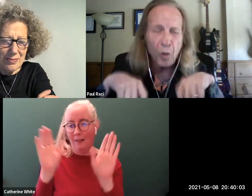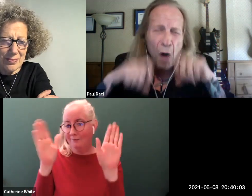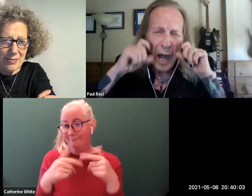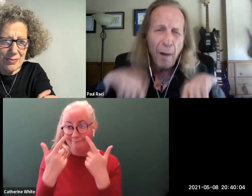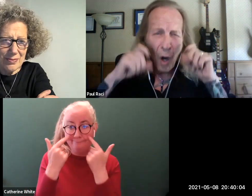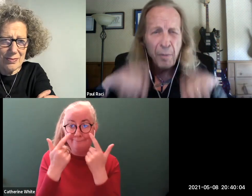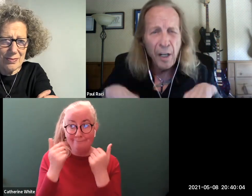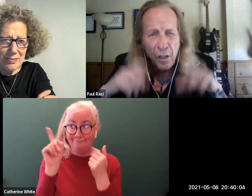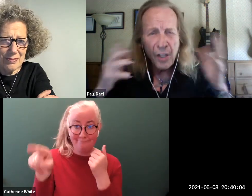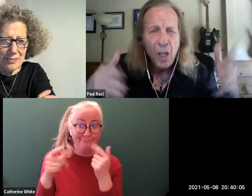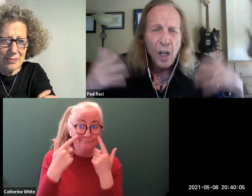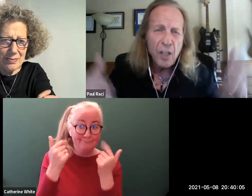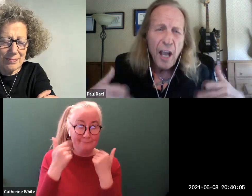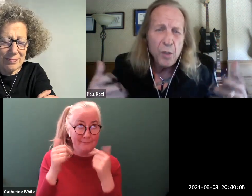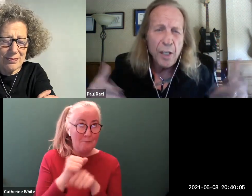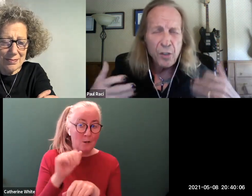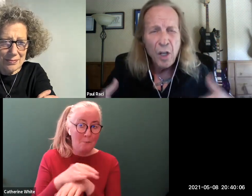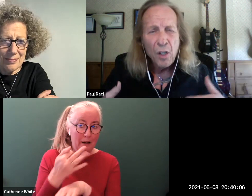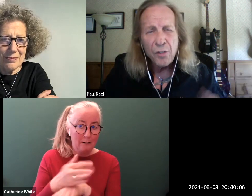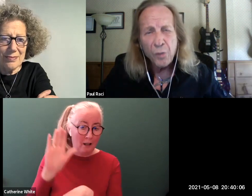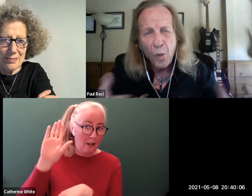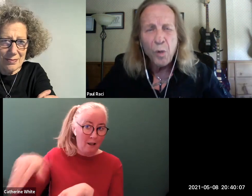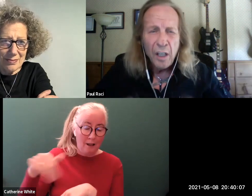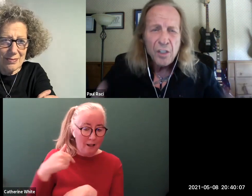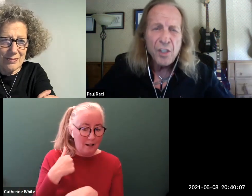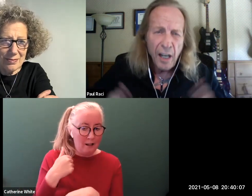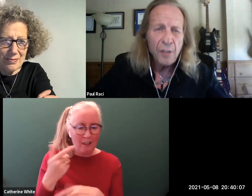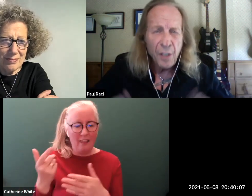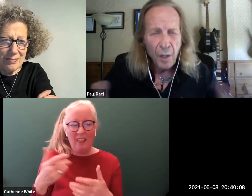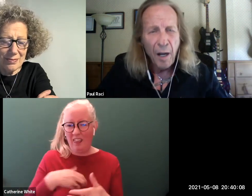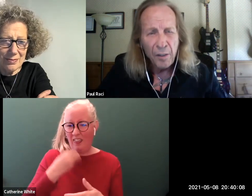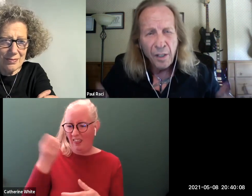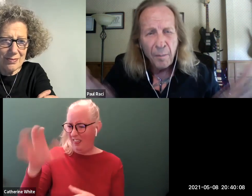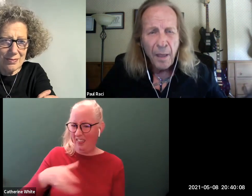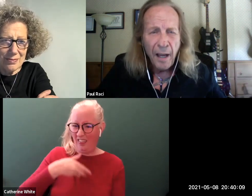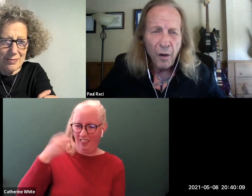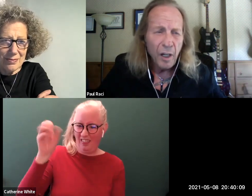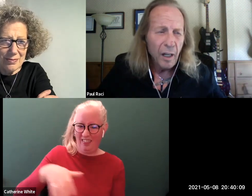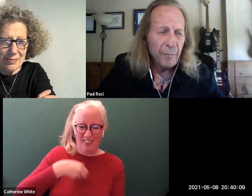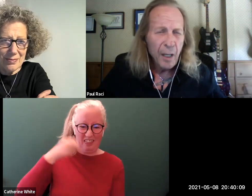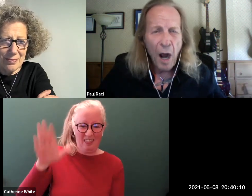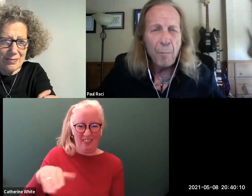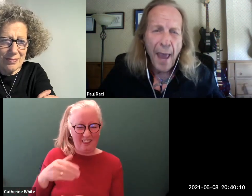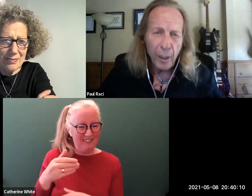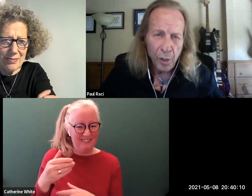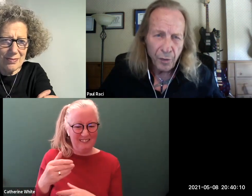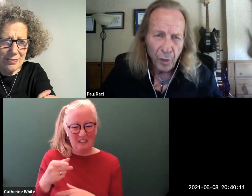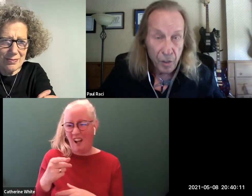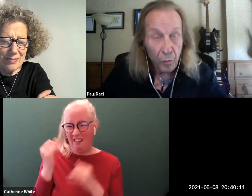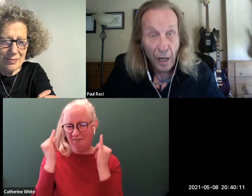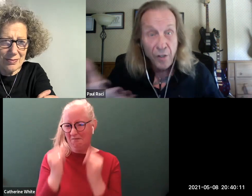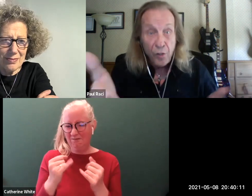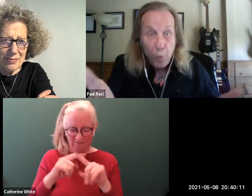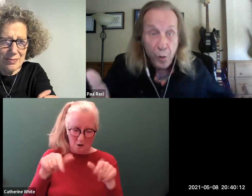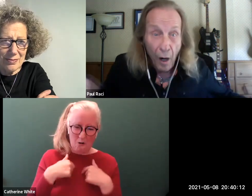get to cry about our parents, and you get to throw shit out there about how bad it was for us,